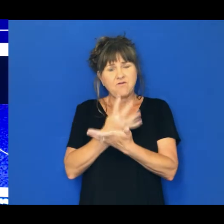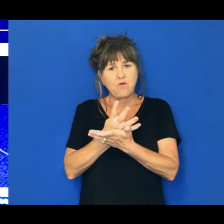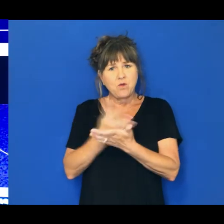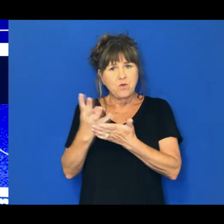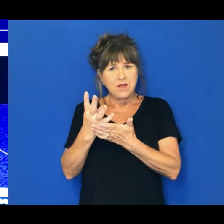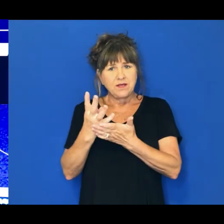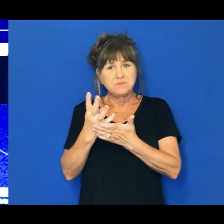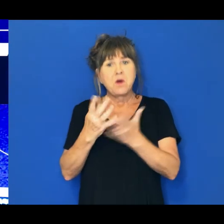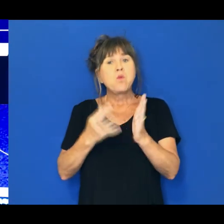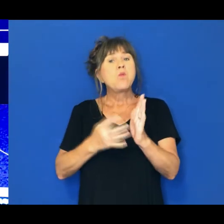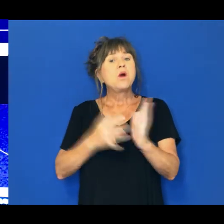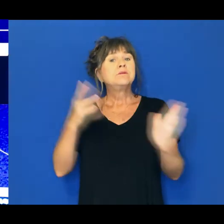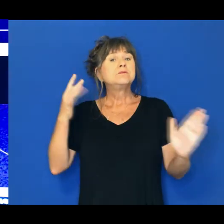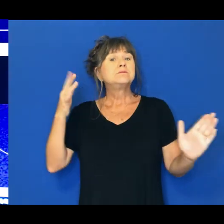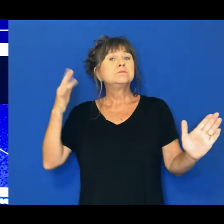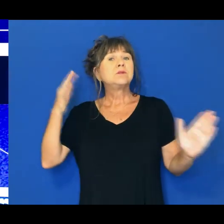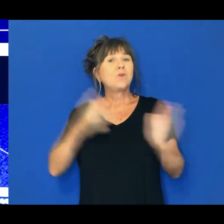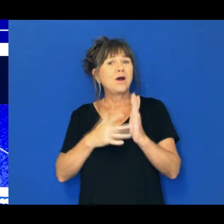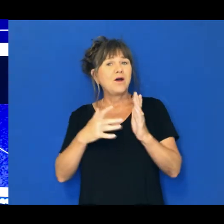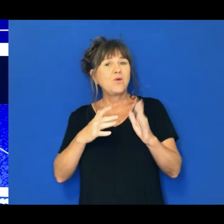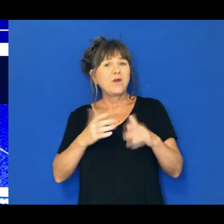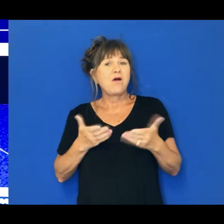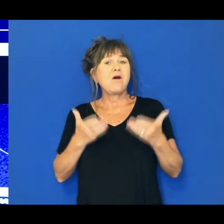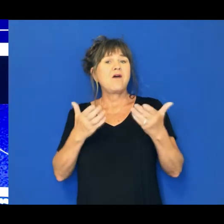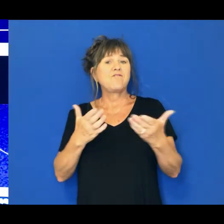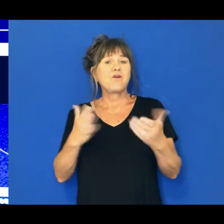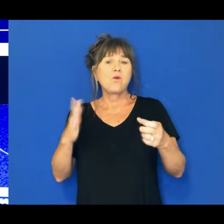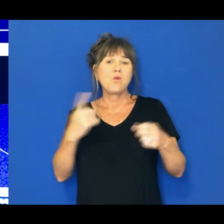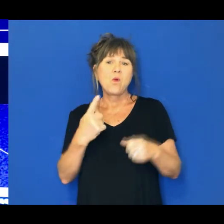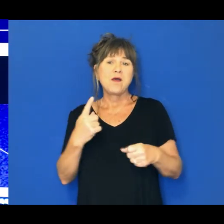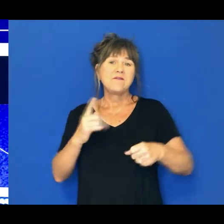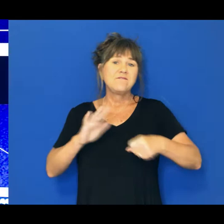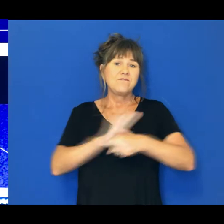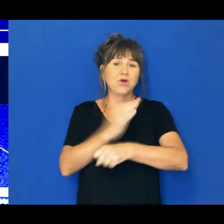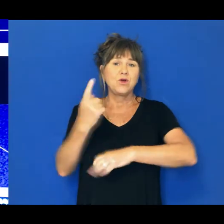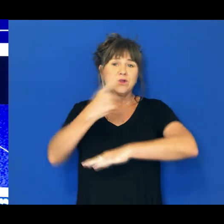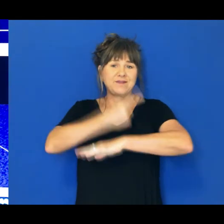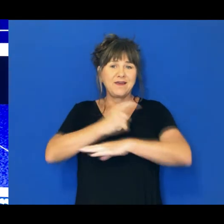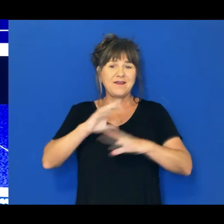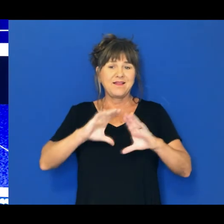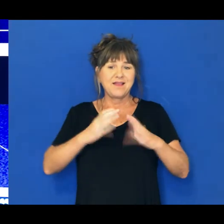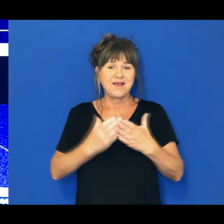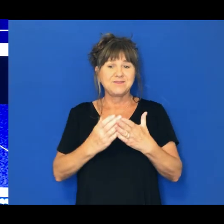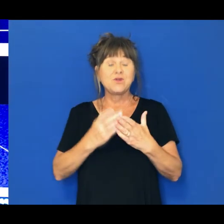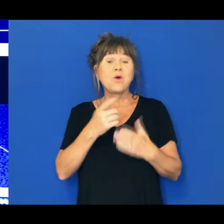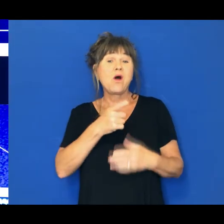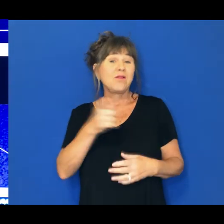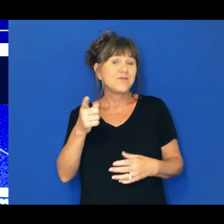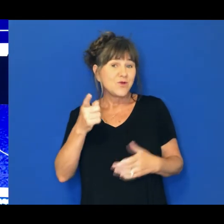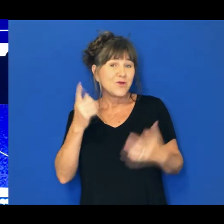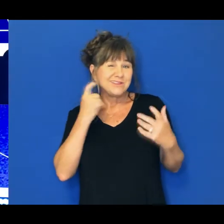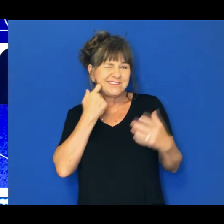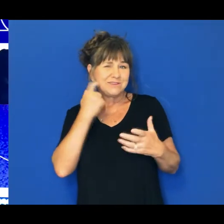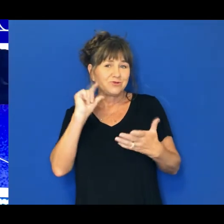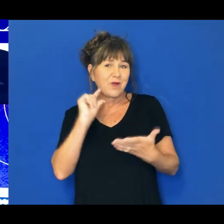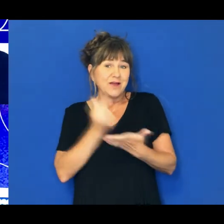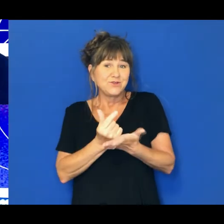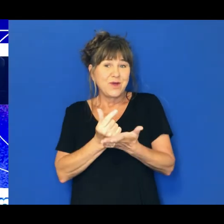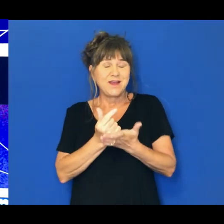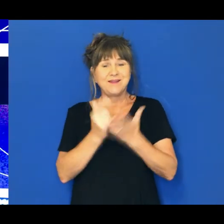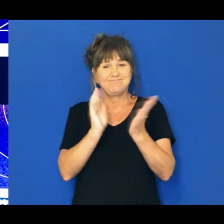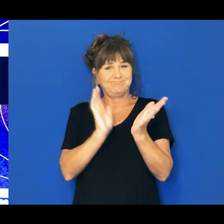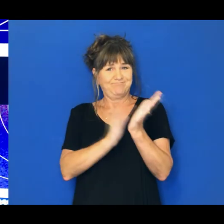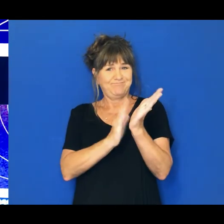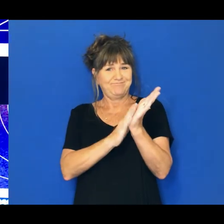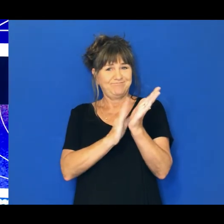everyone takes it and everyone that goes can graduate. And so I just want to celebrate those over 100 and somethings that graduated life class and